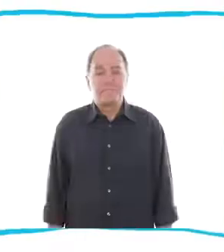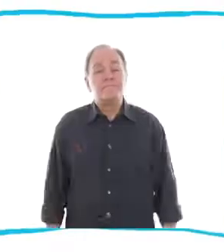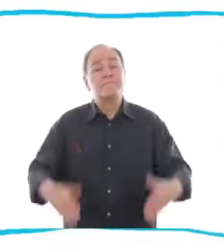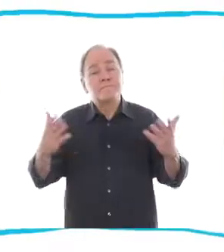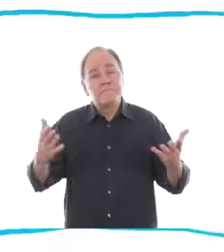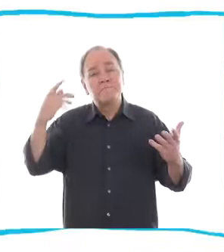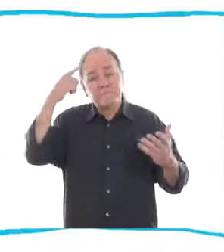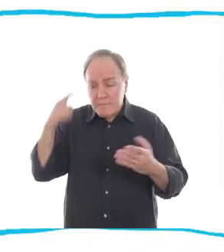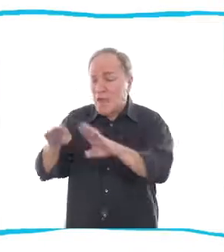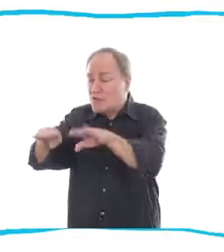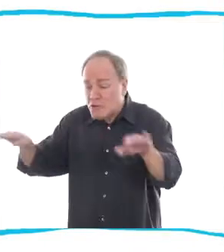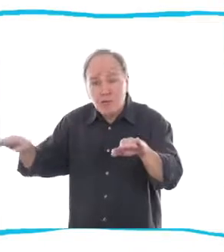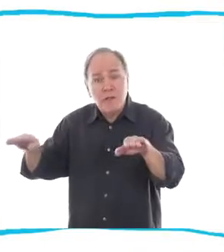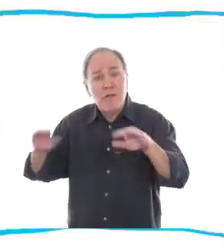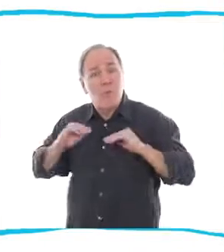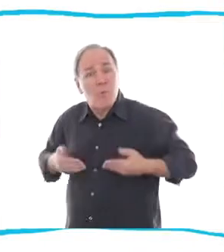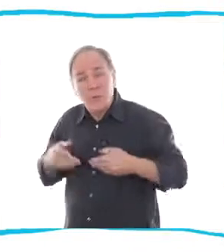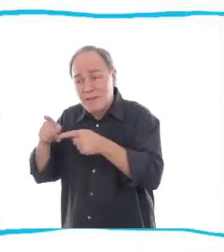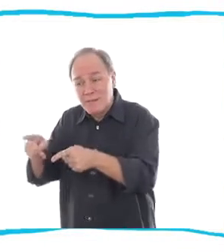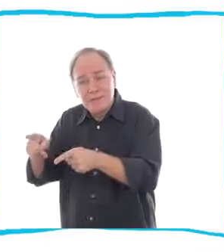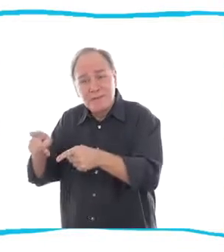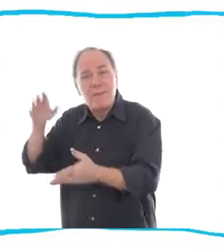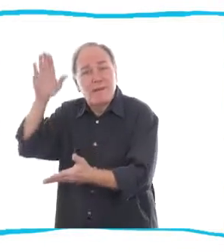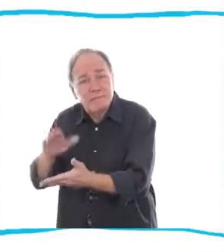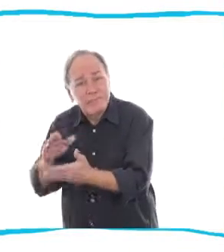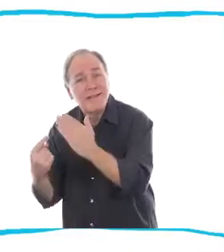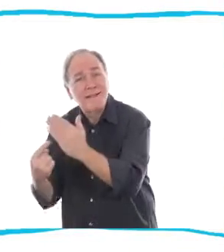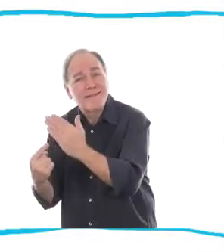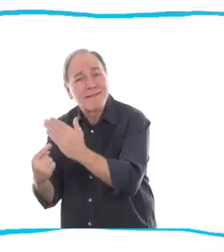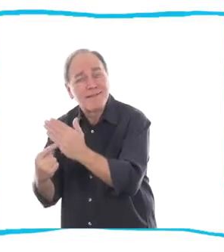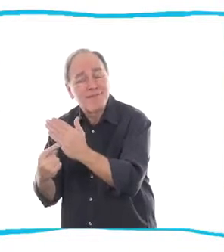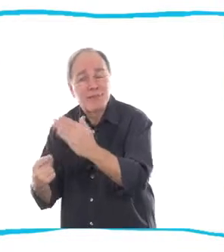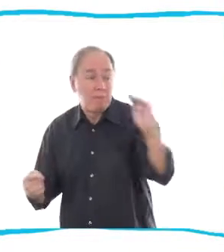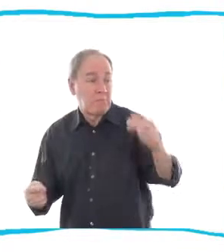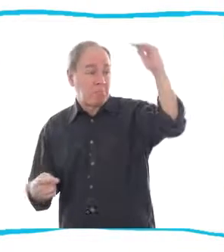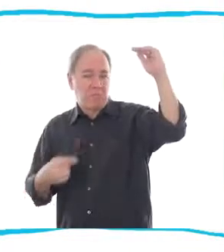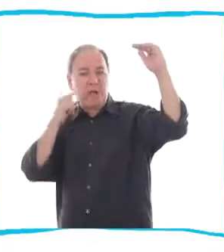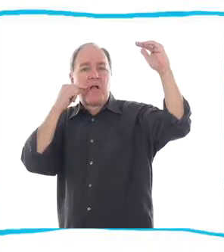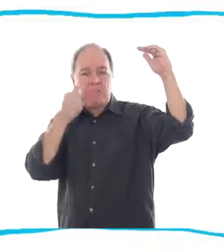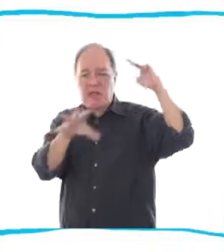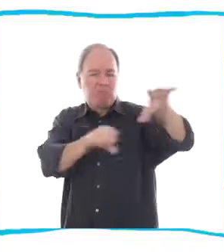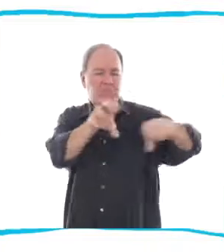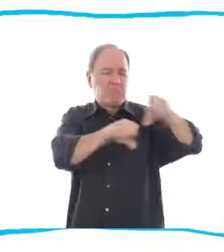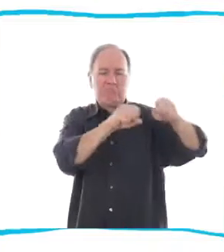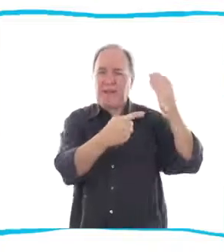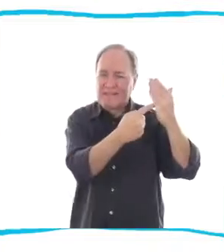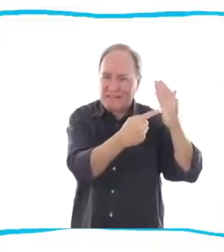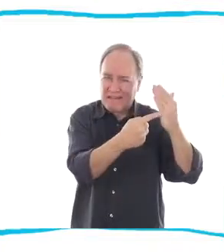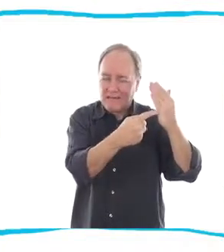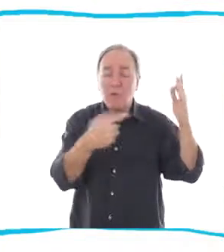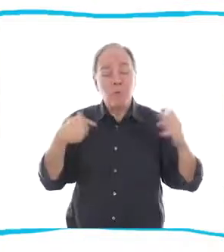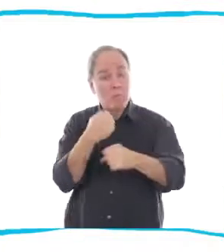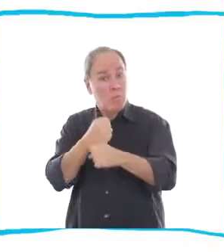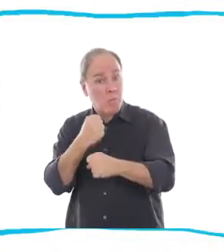We think that women and children are often less likely than adult men to possess assistive technologies. And